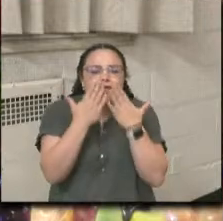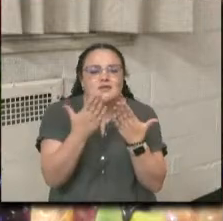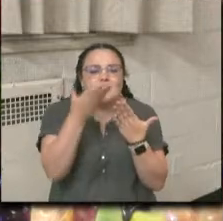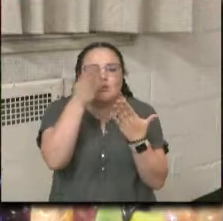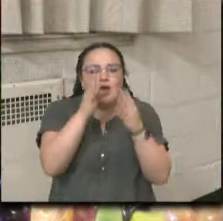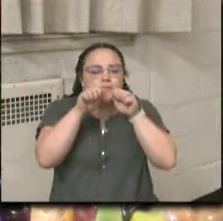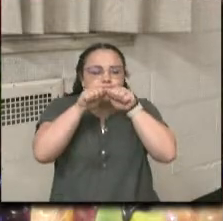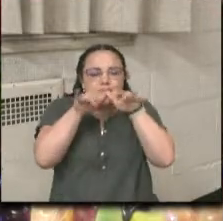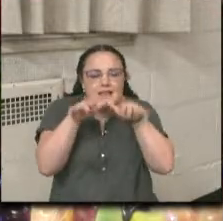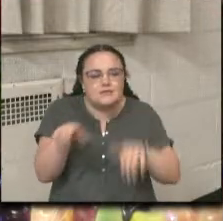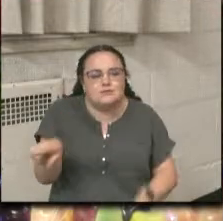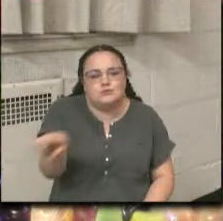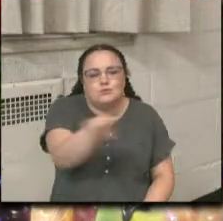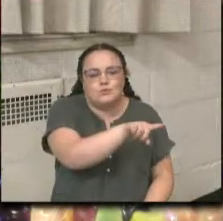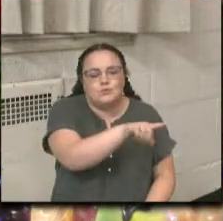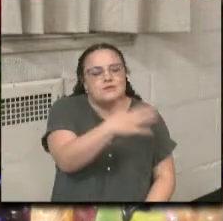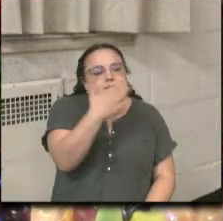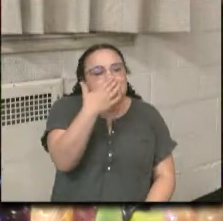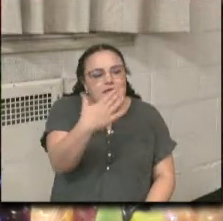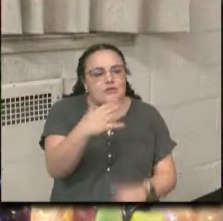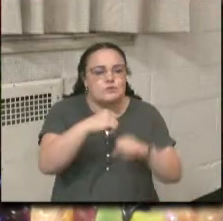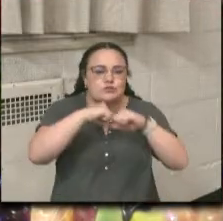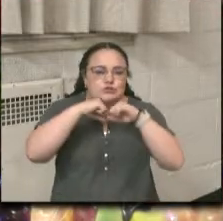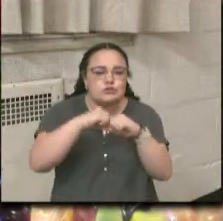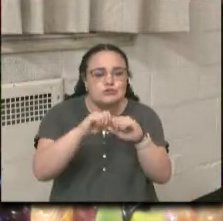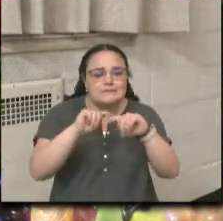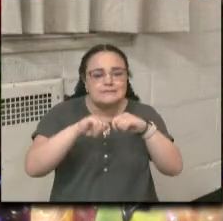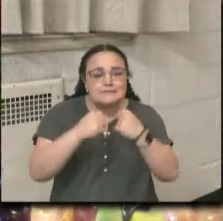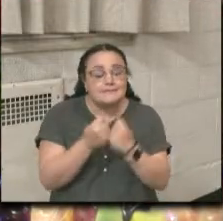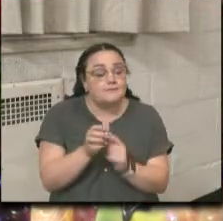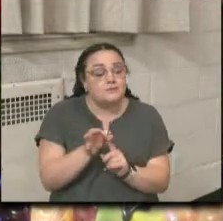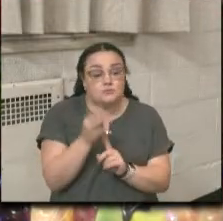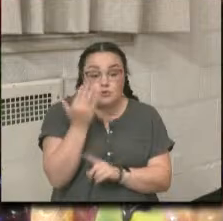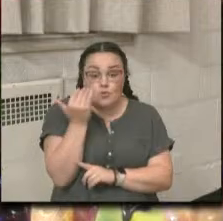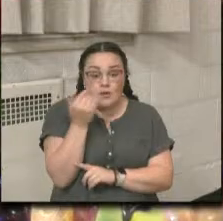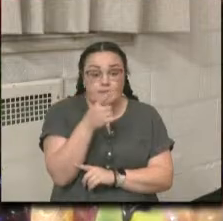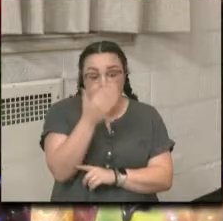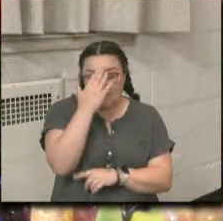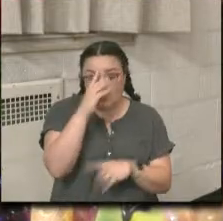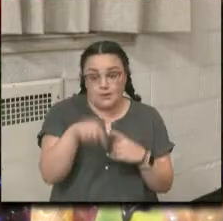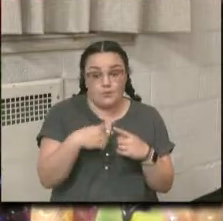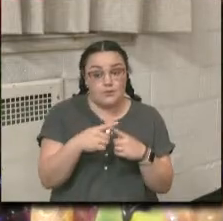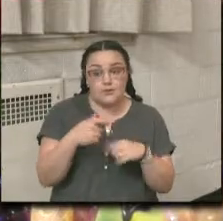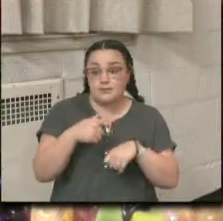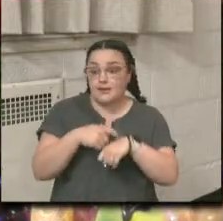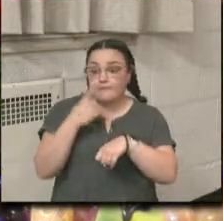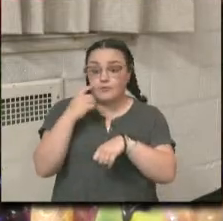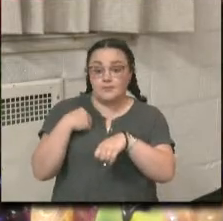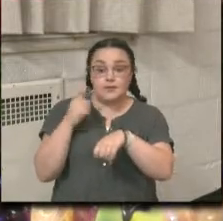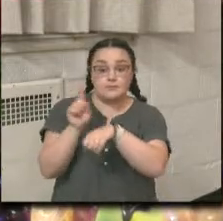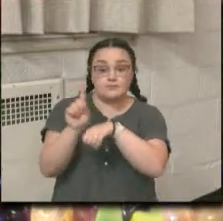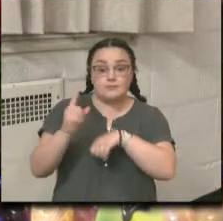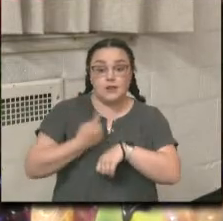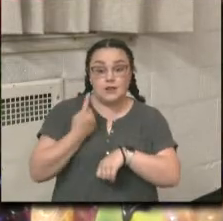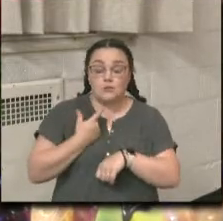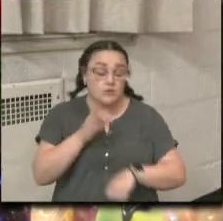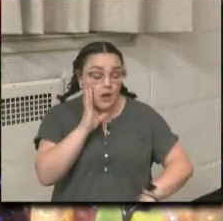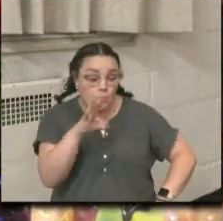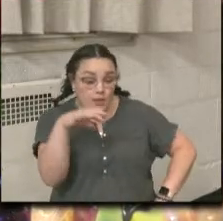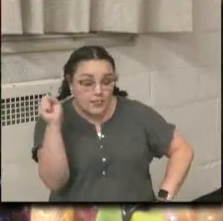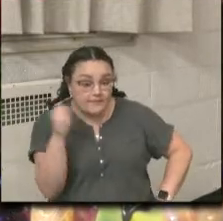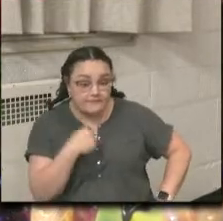you. Thank you to the security especially, because they know when it's time for me to go out there by myself, because I will leave.